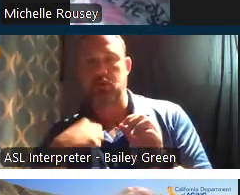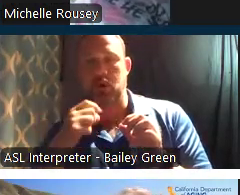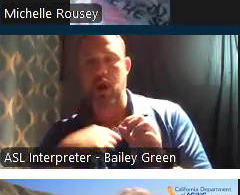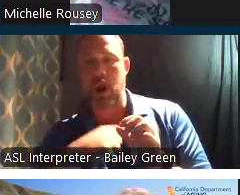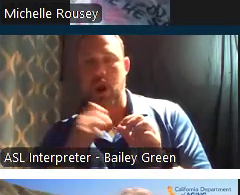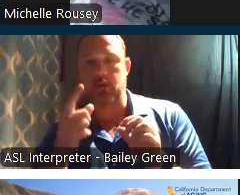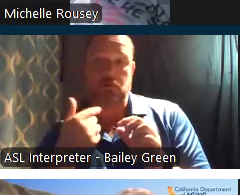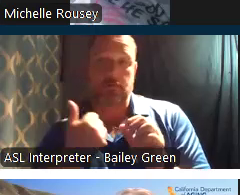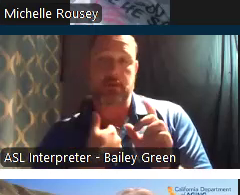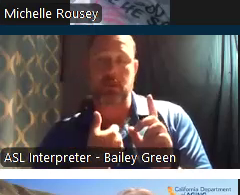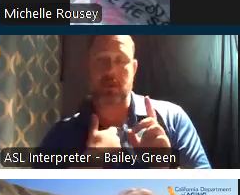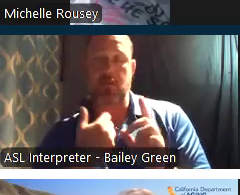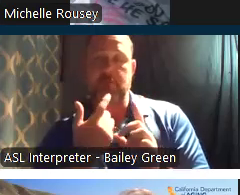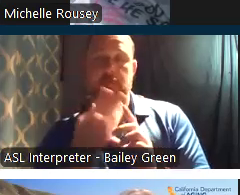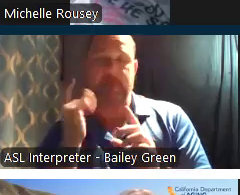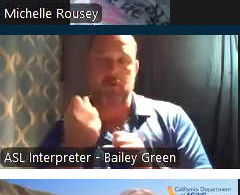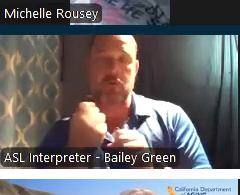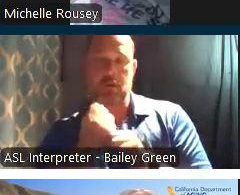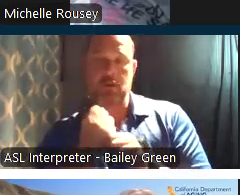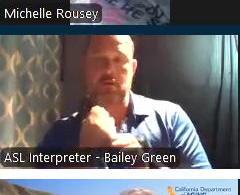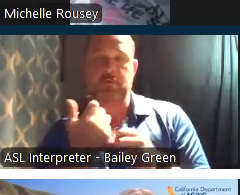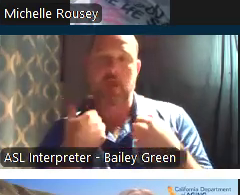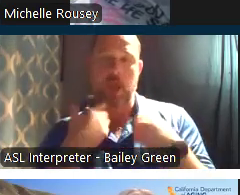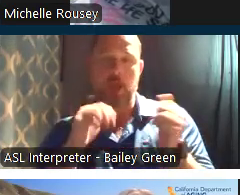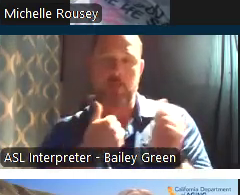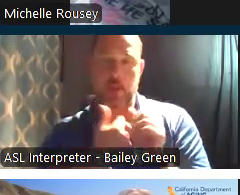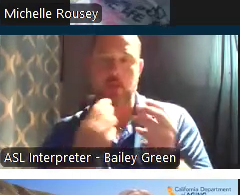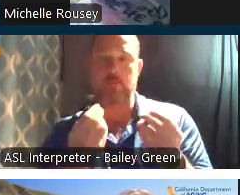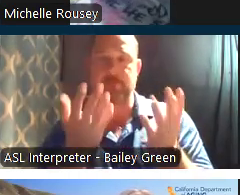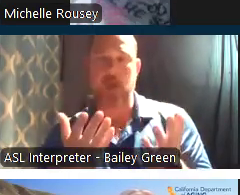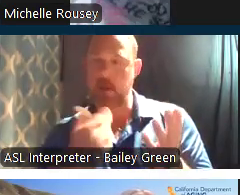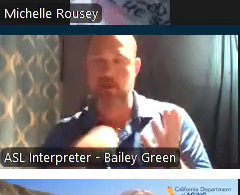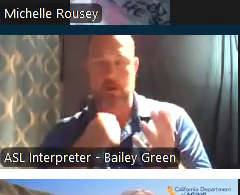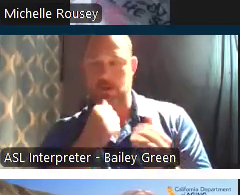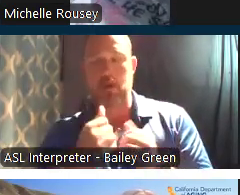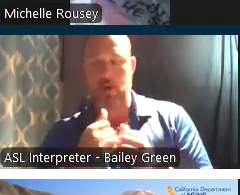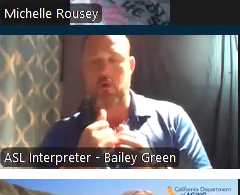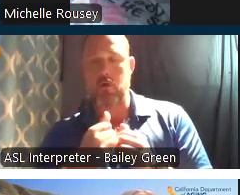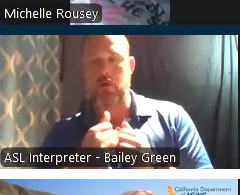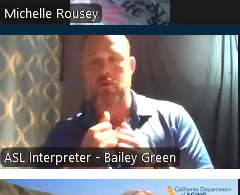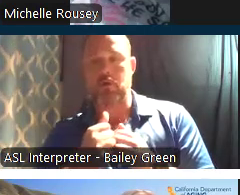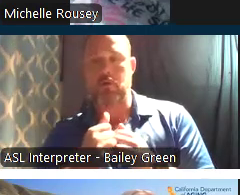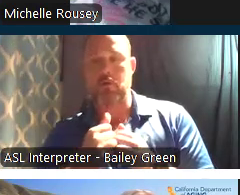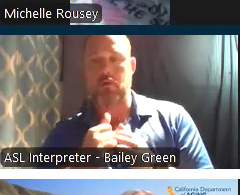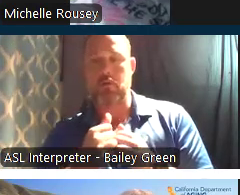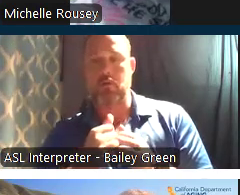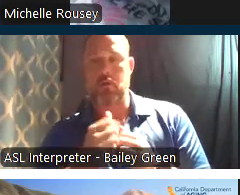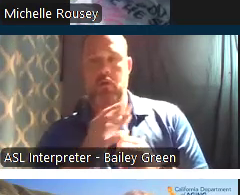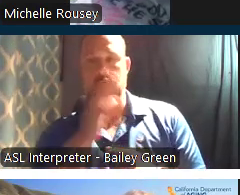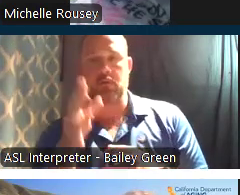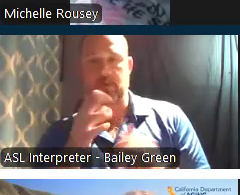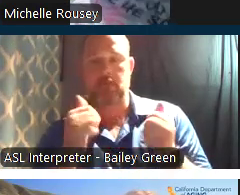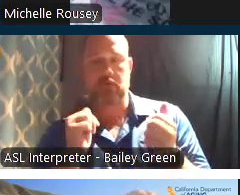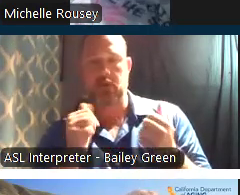least I was in the last couple of years, whether I had a backup provider, and I don't. And I've never attempted to